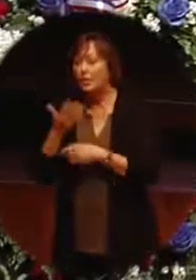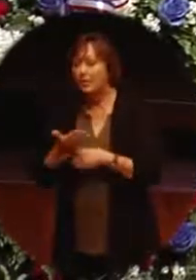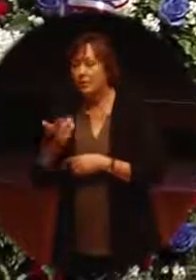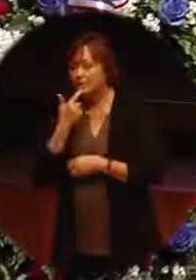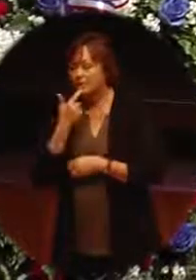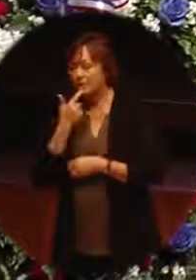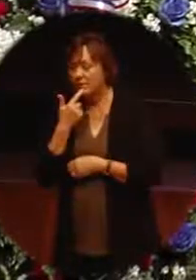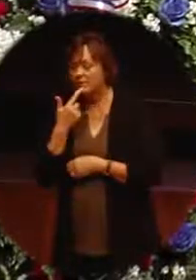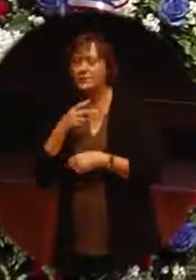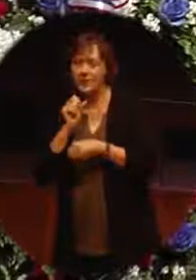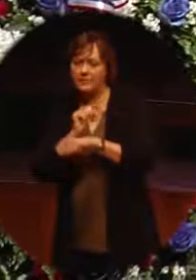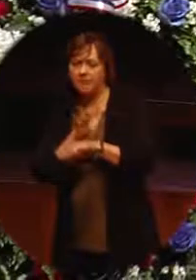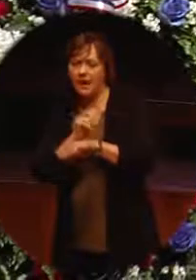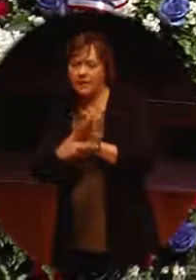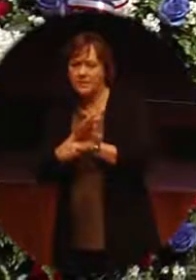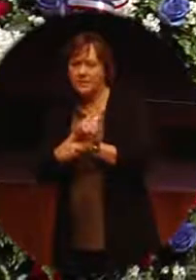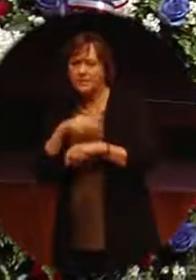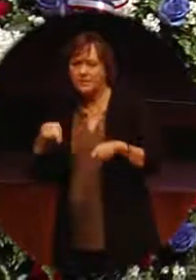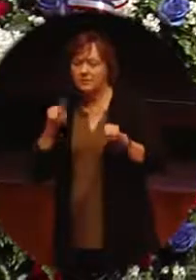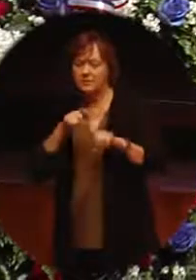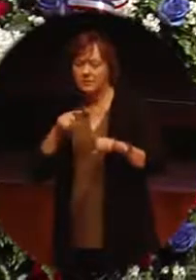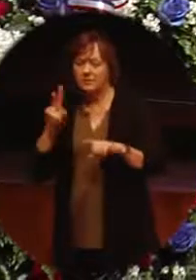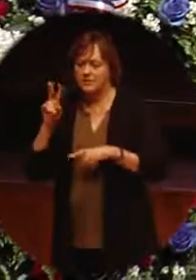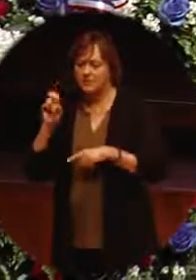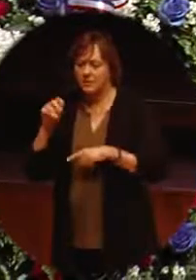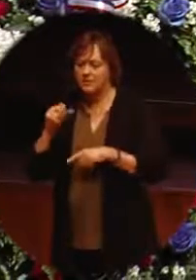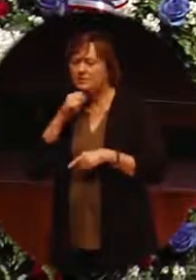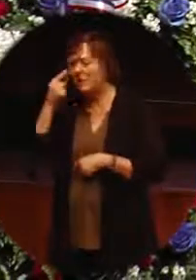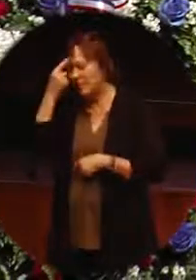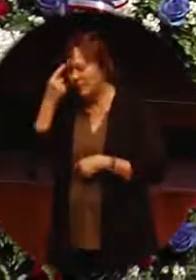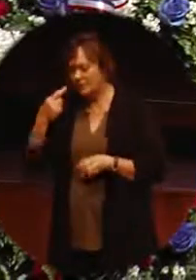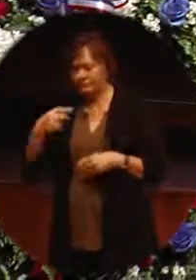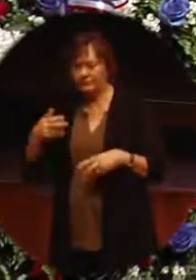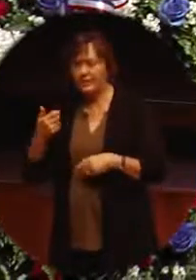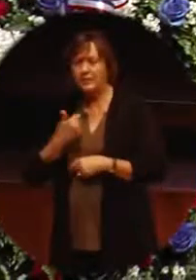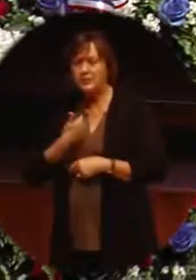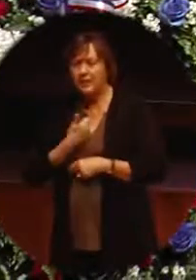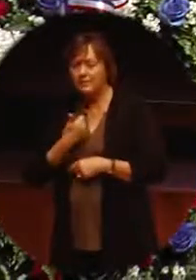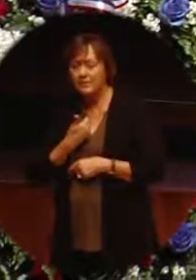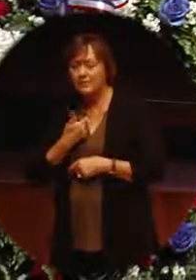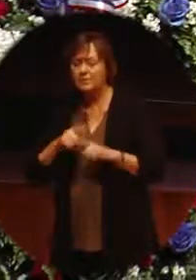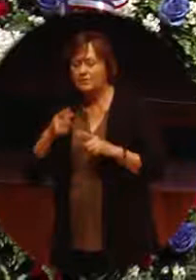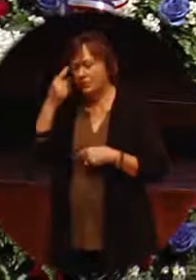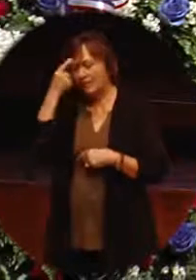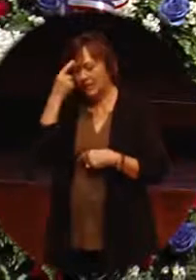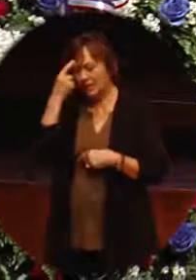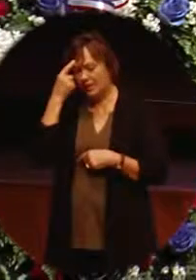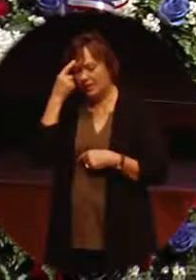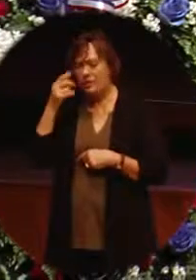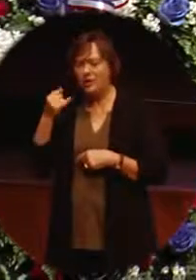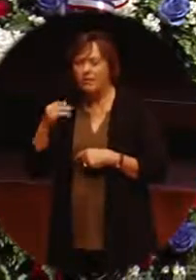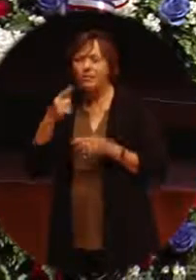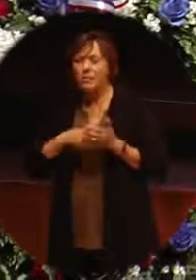The third thing they said was advise these veterans not to just think of themselves, but